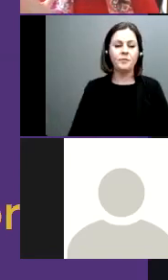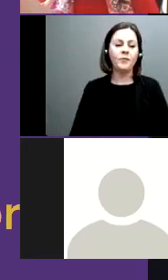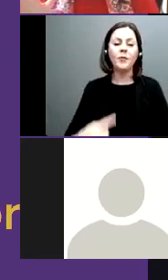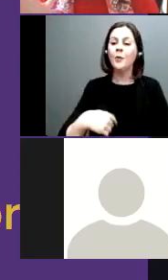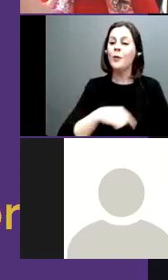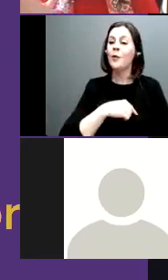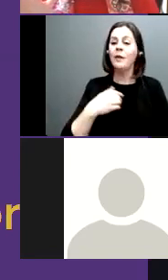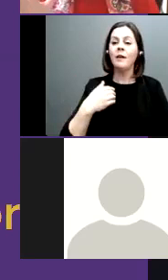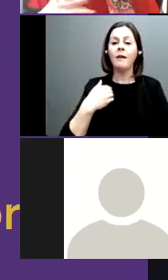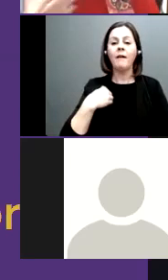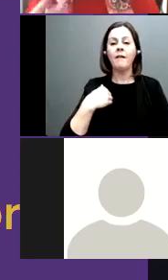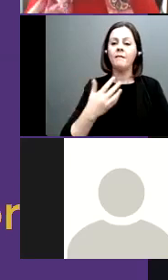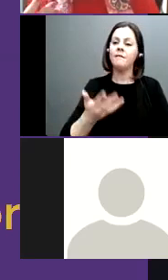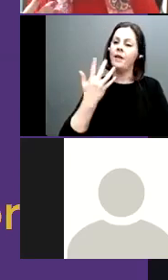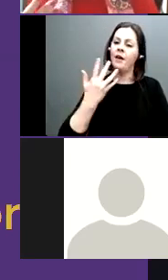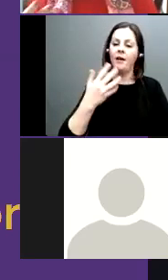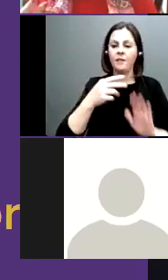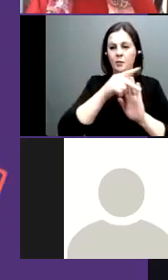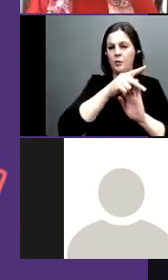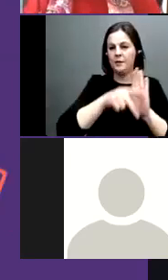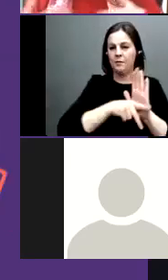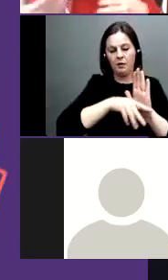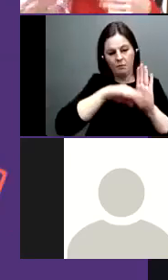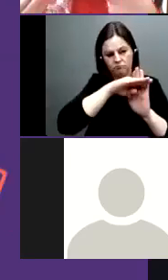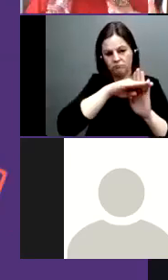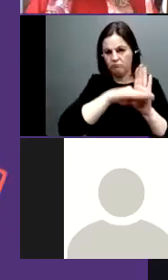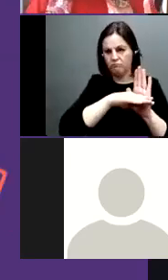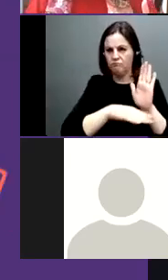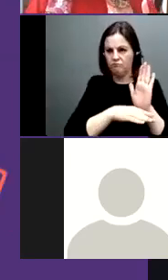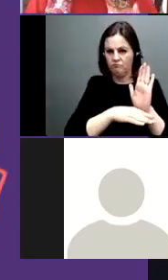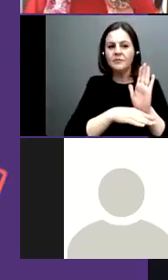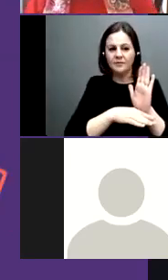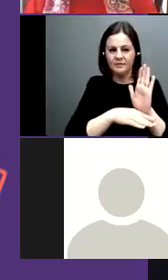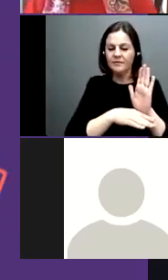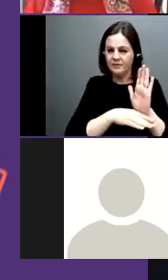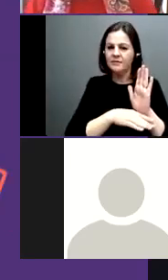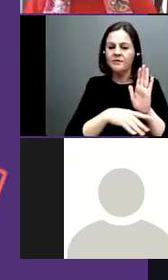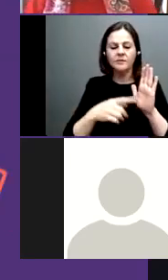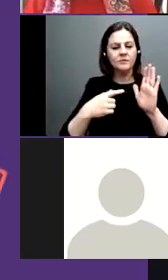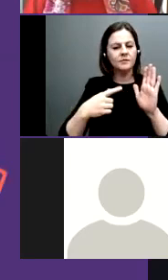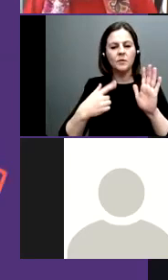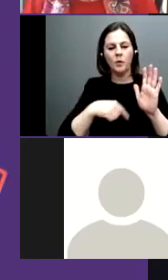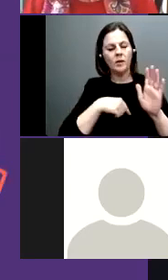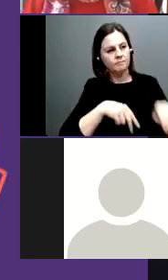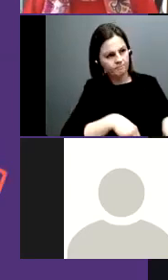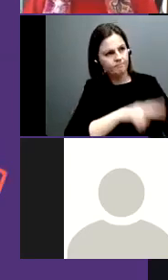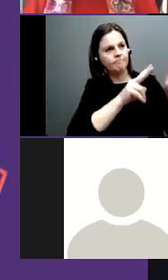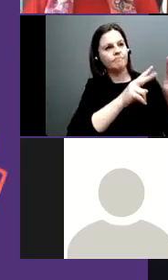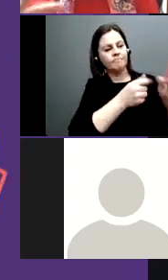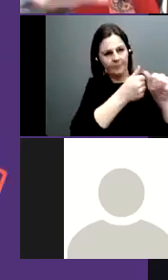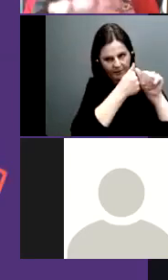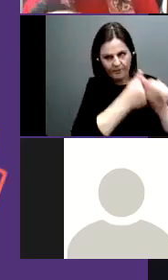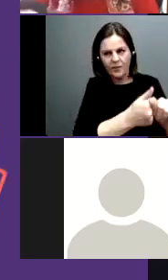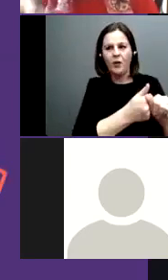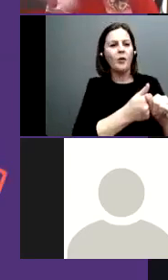principles that we use to inform and guide us in our work.